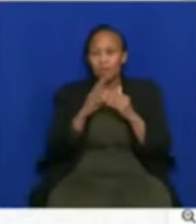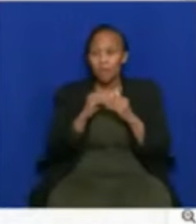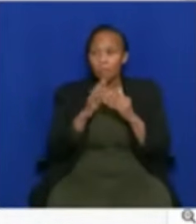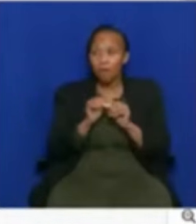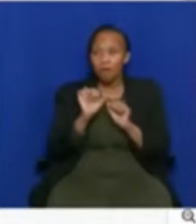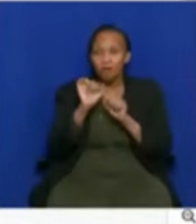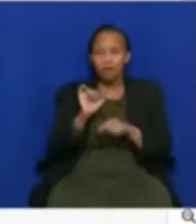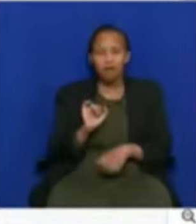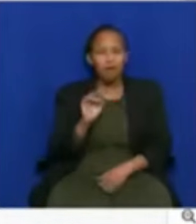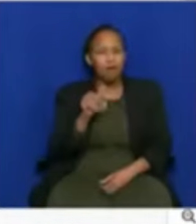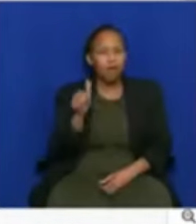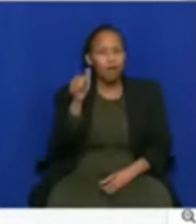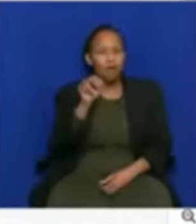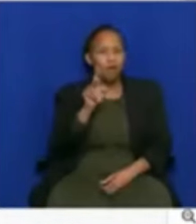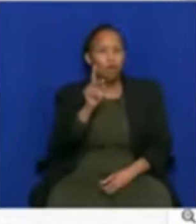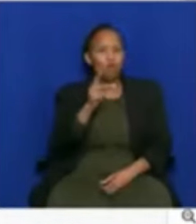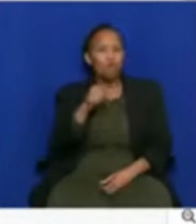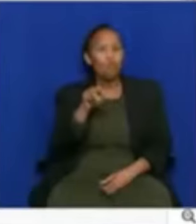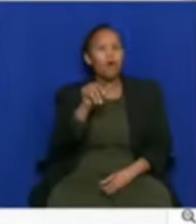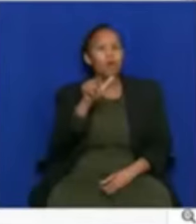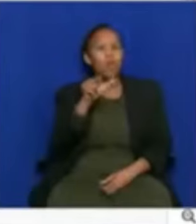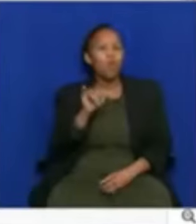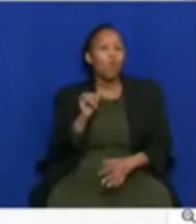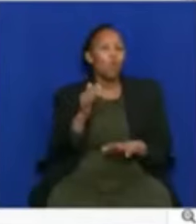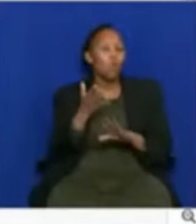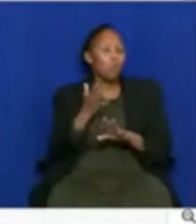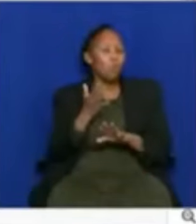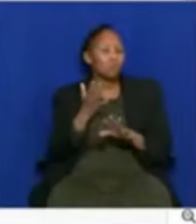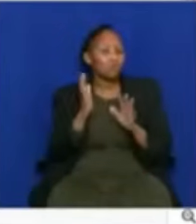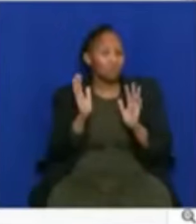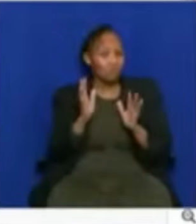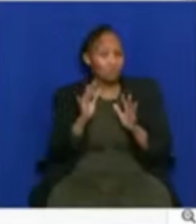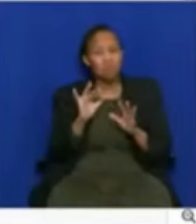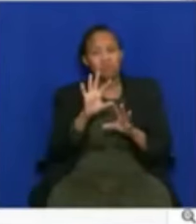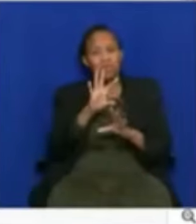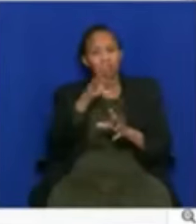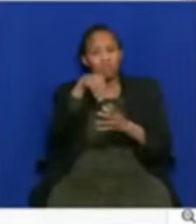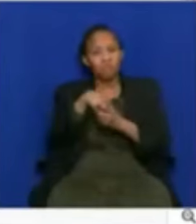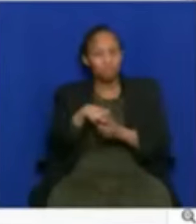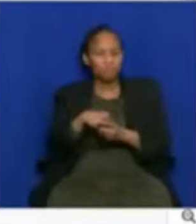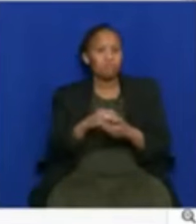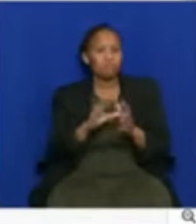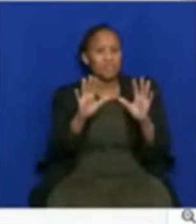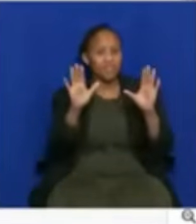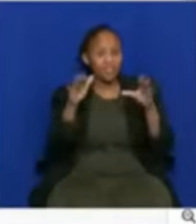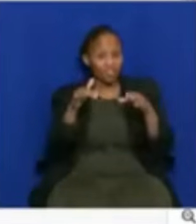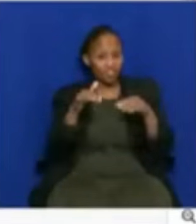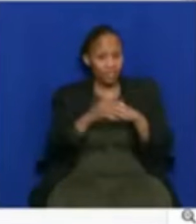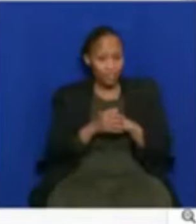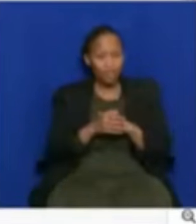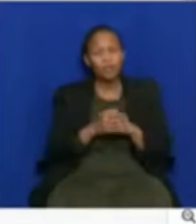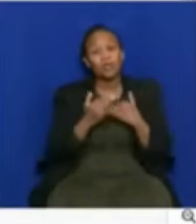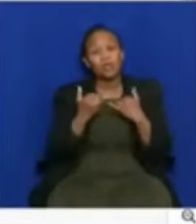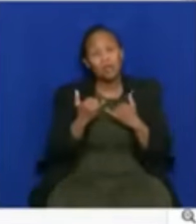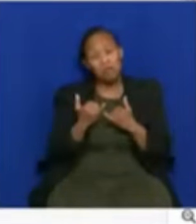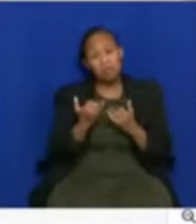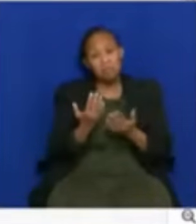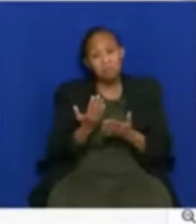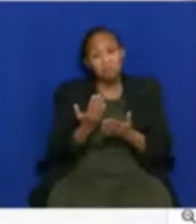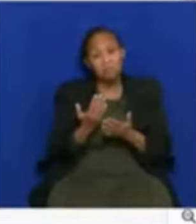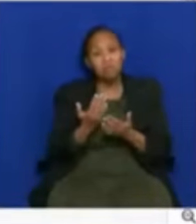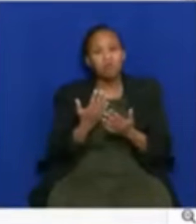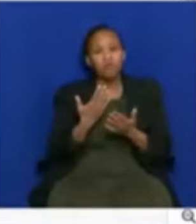was allegedly appointed in the division. In parentheses, this would at least have enabled the investigation into